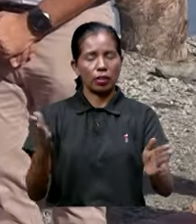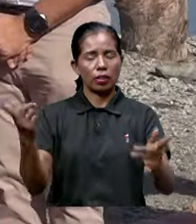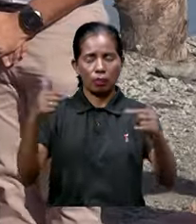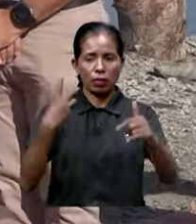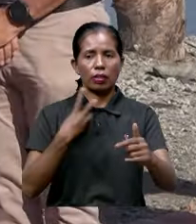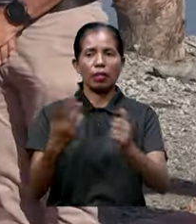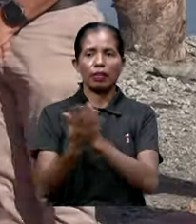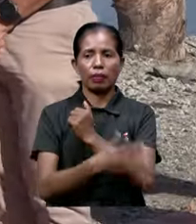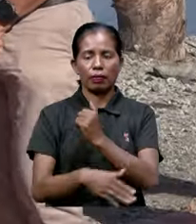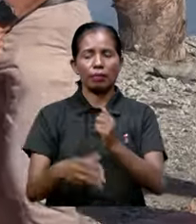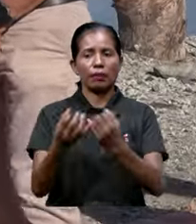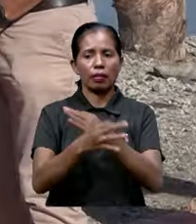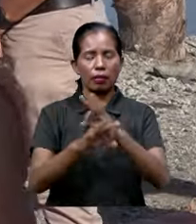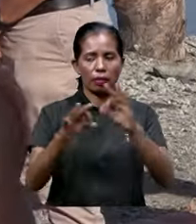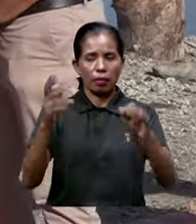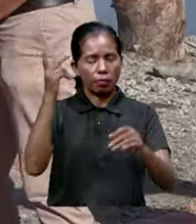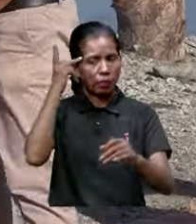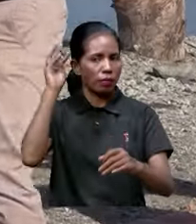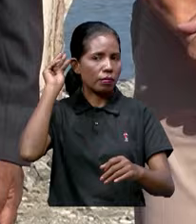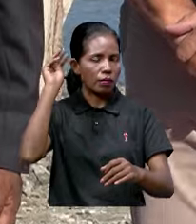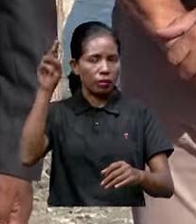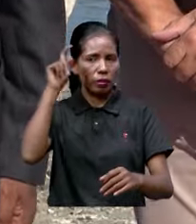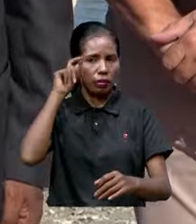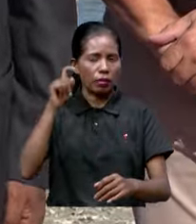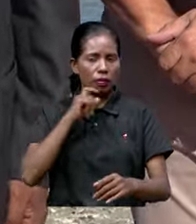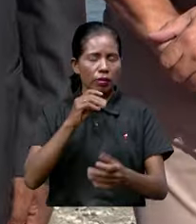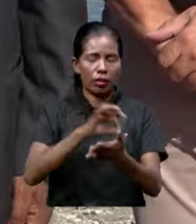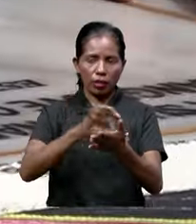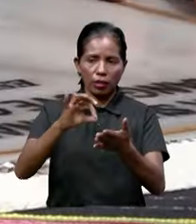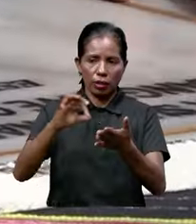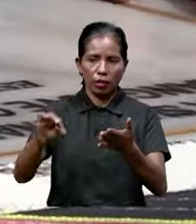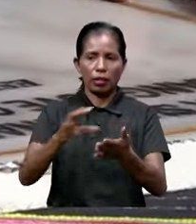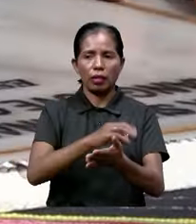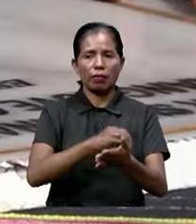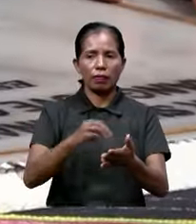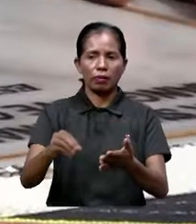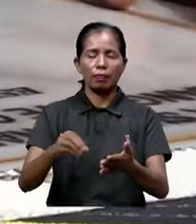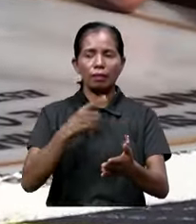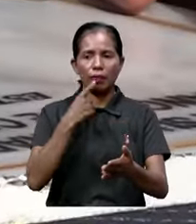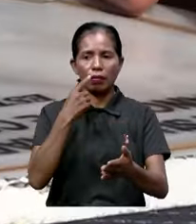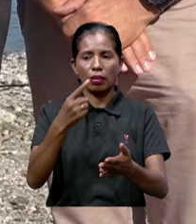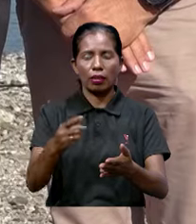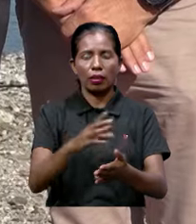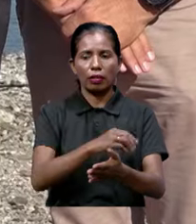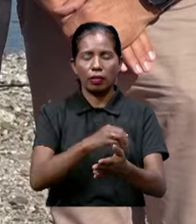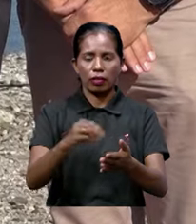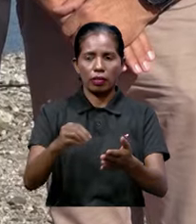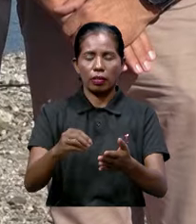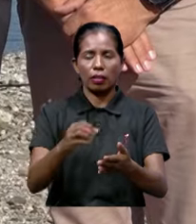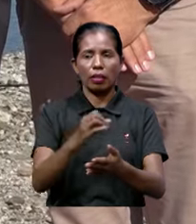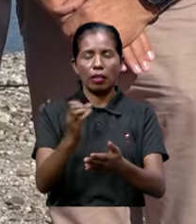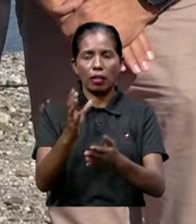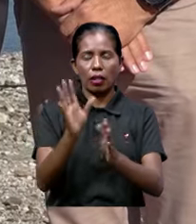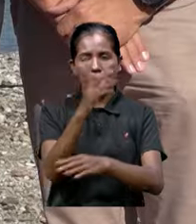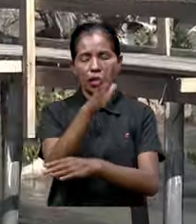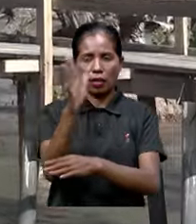A fã remata a inauguração, né? Primeiro-ministro Kairala Sernangosman assina mos placa para ecoturismo e a conservação aiparapa e a